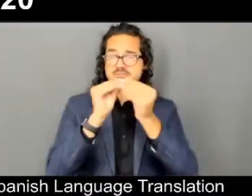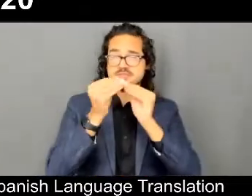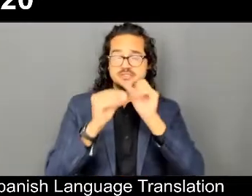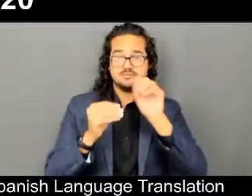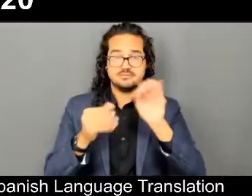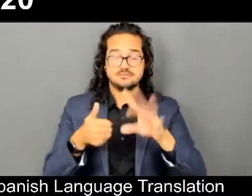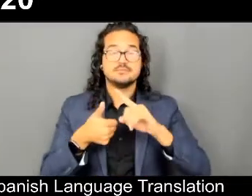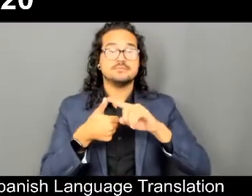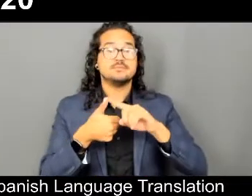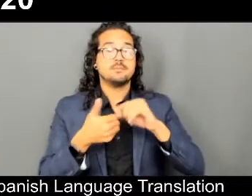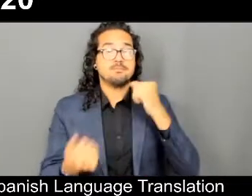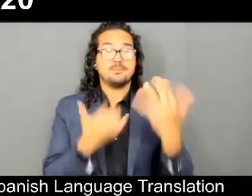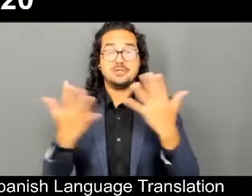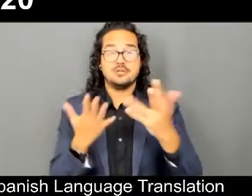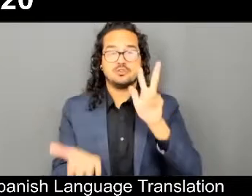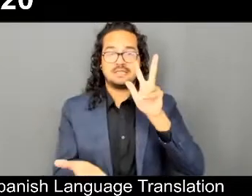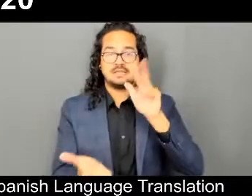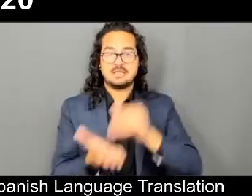15% containment,